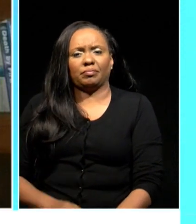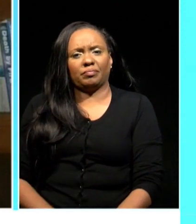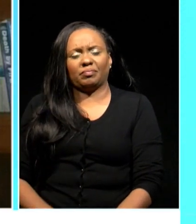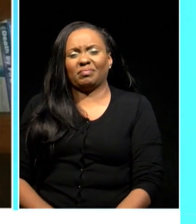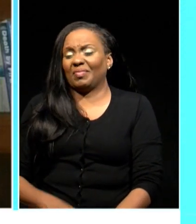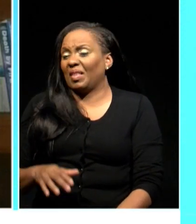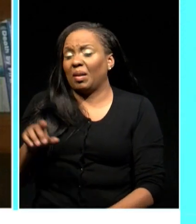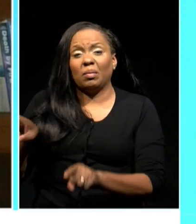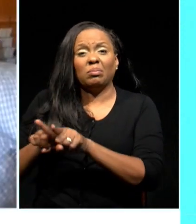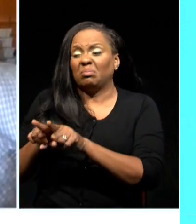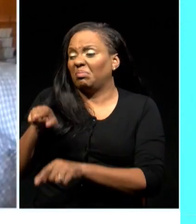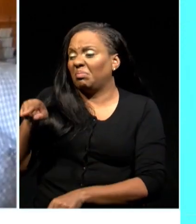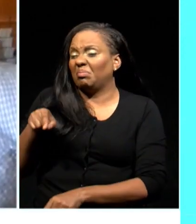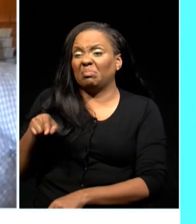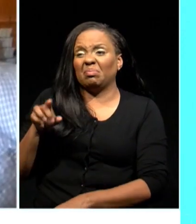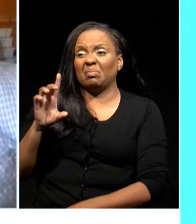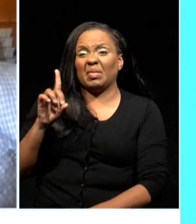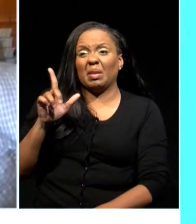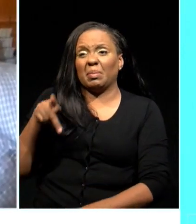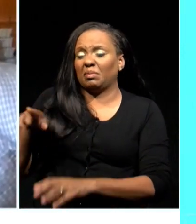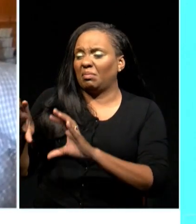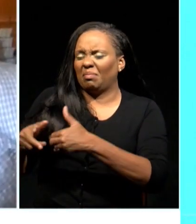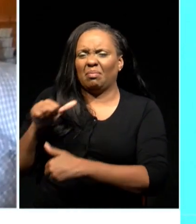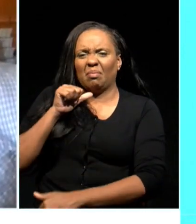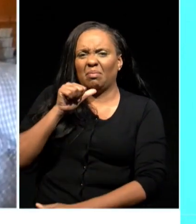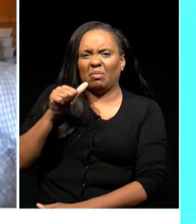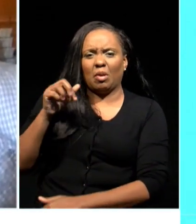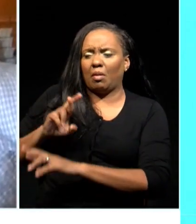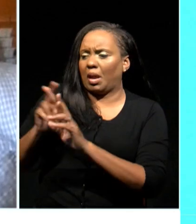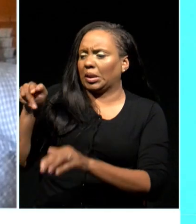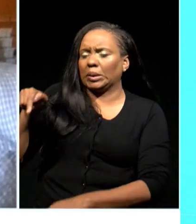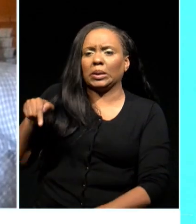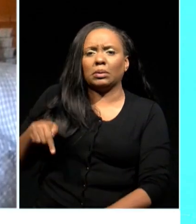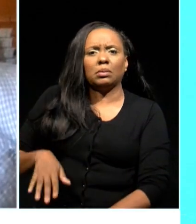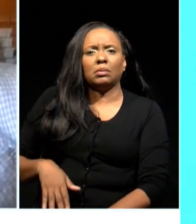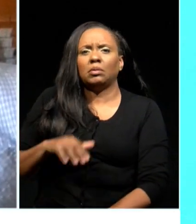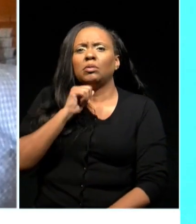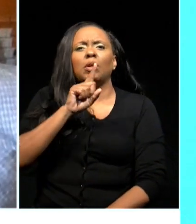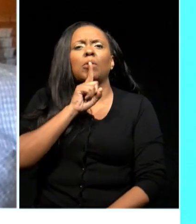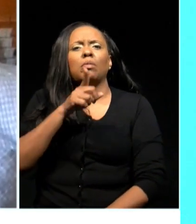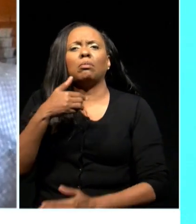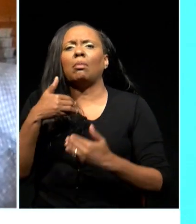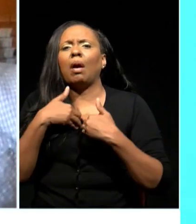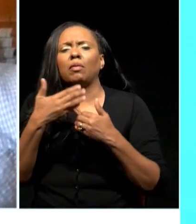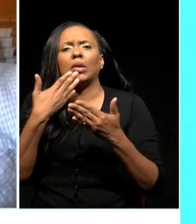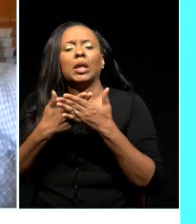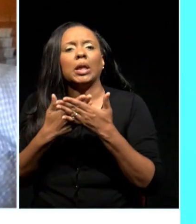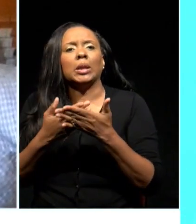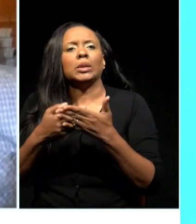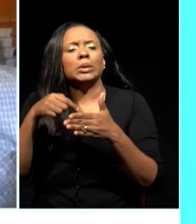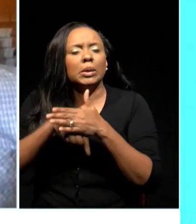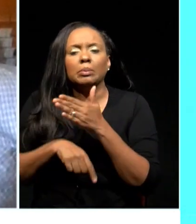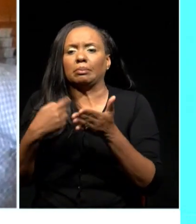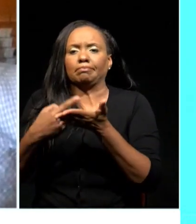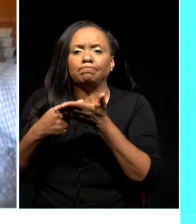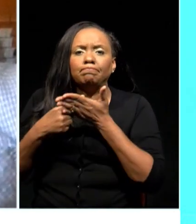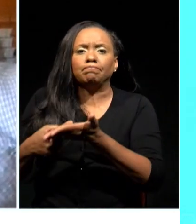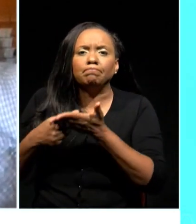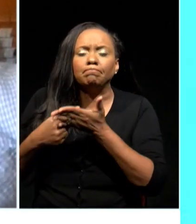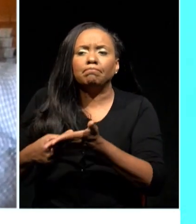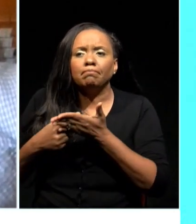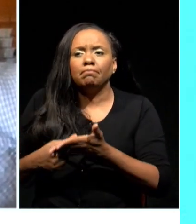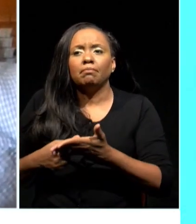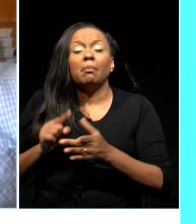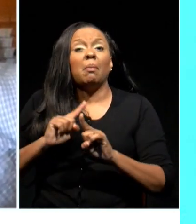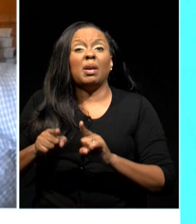ready, I also felt that there was an inability to really craft a proper discussion. So it was really a continuation of